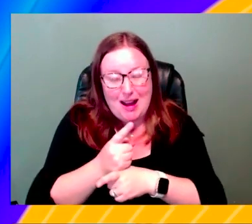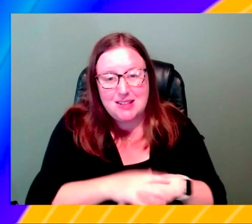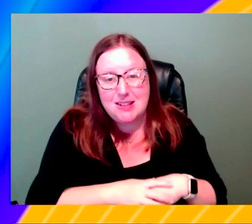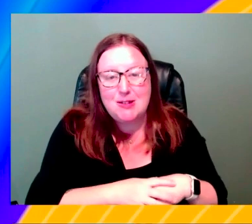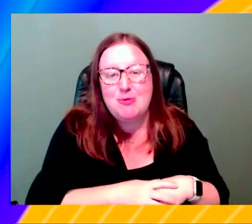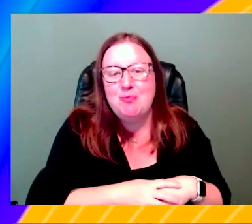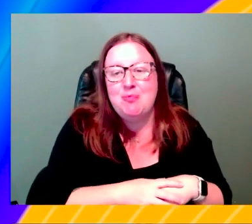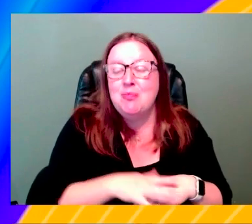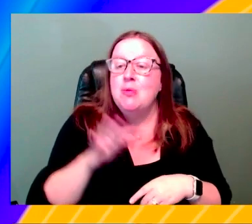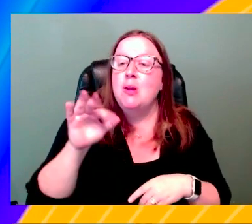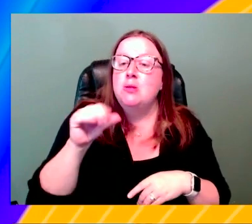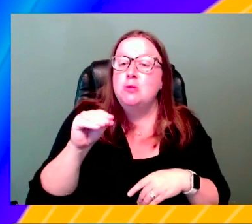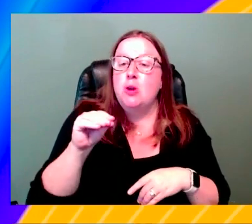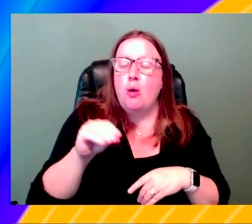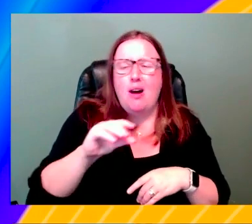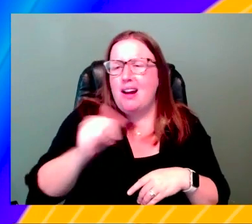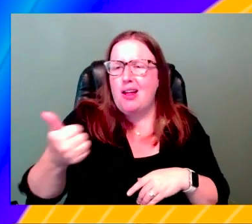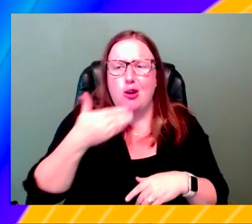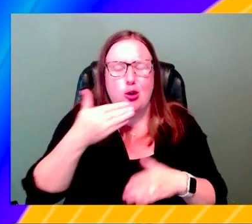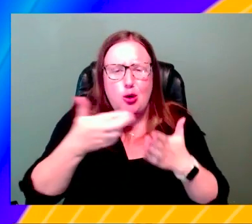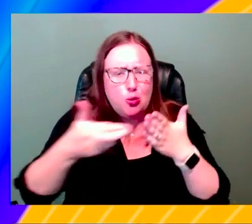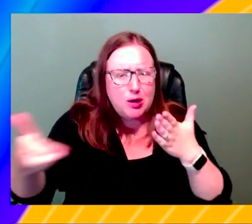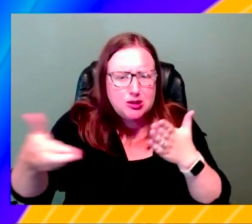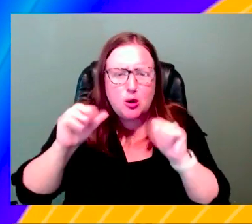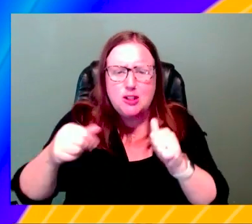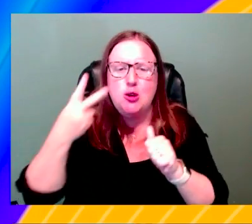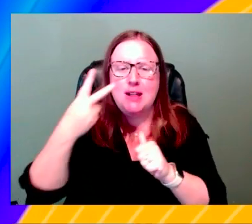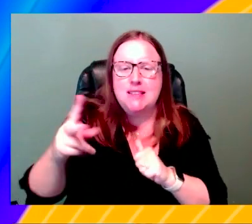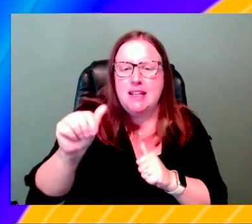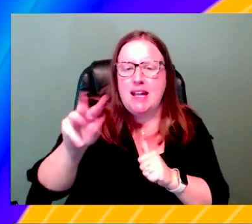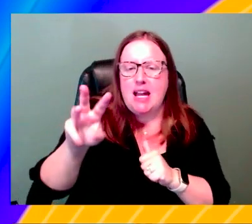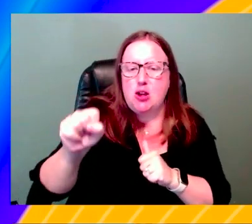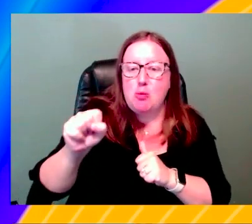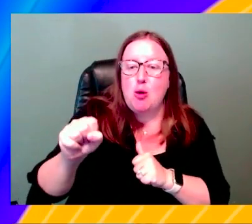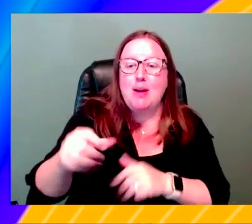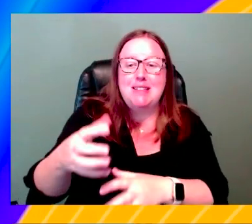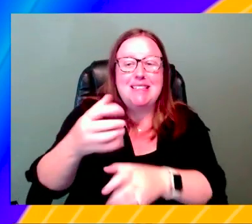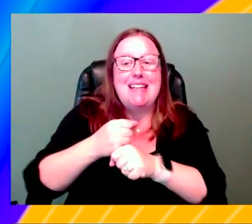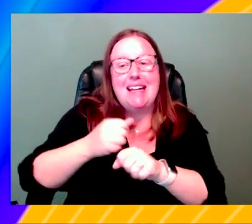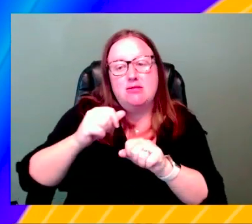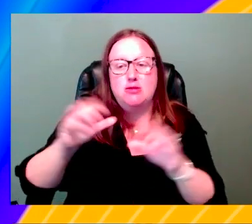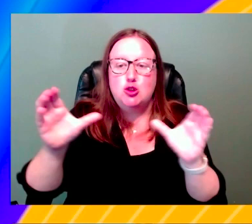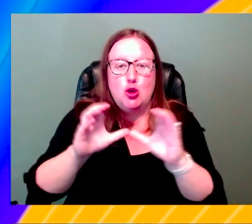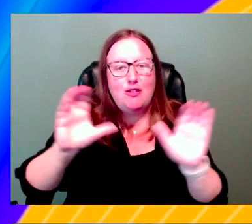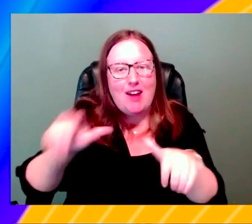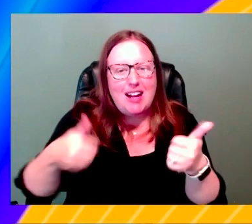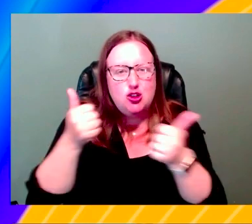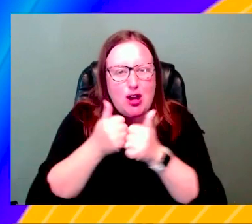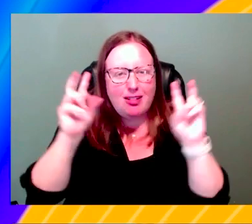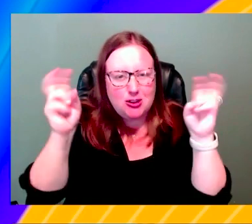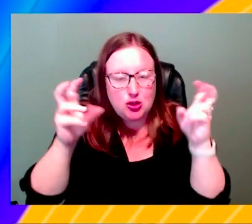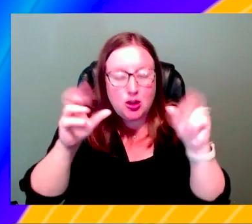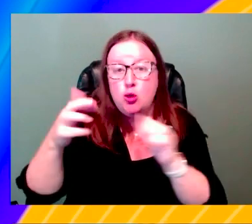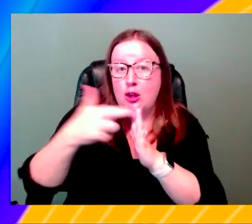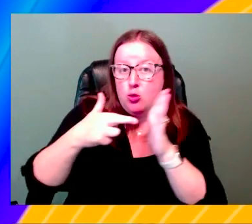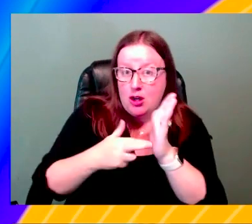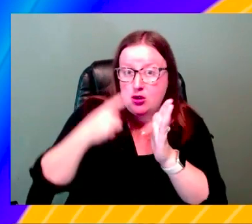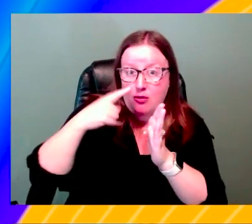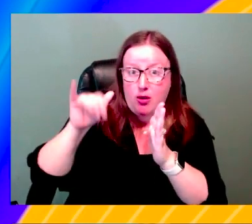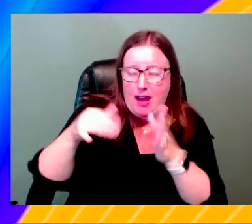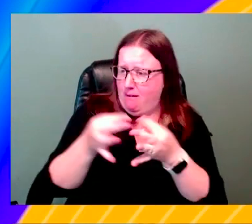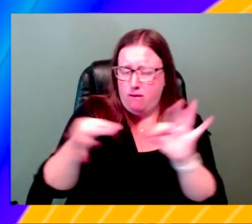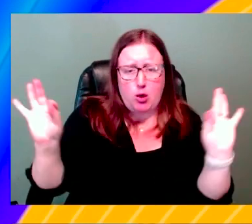So that's another great resource for people. Go check out the AWS Get Certified Challenge. You can register for it. It's free to register